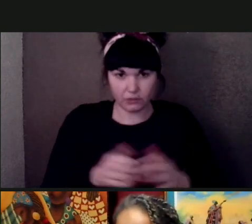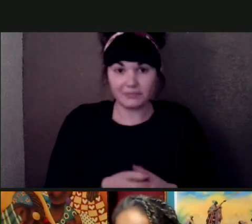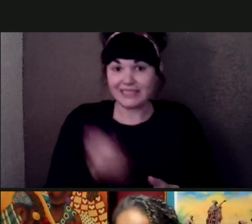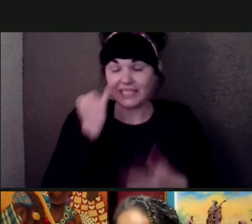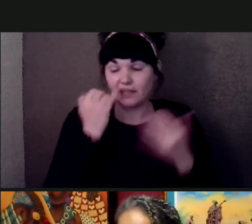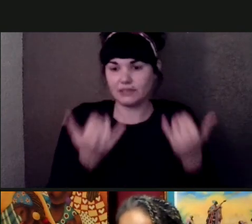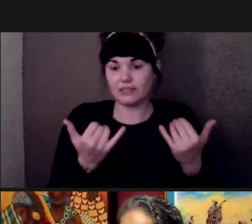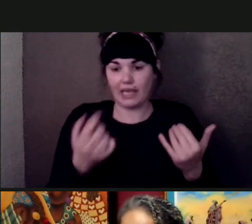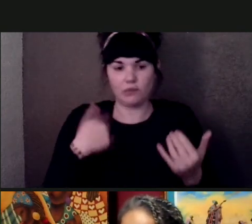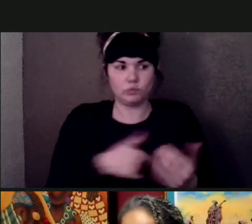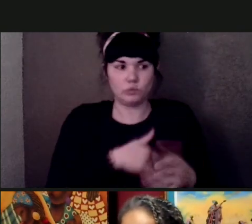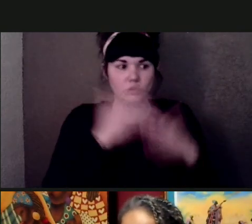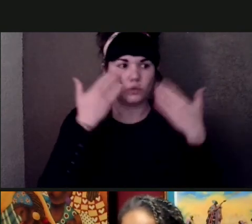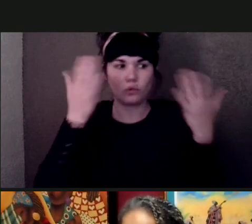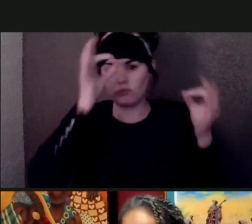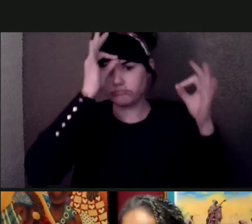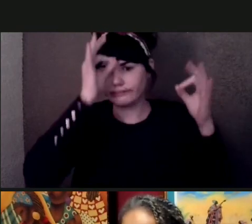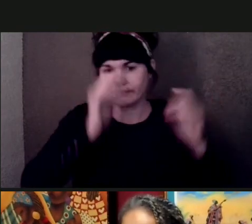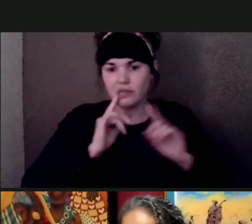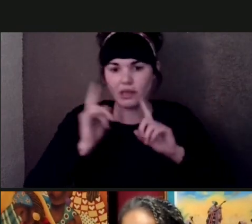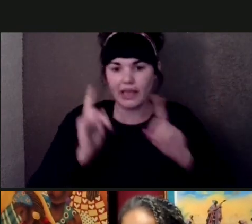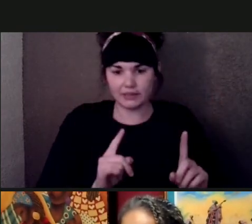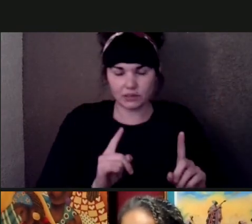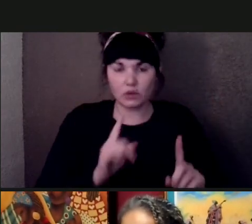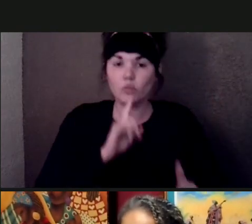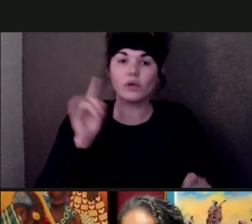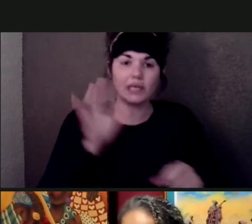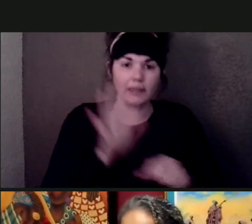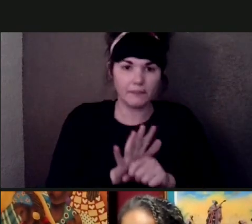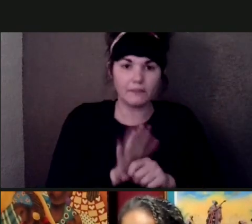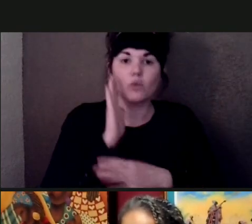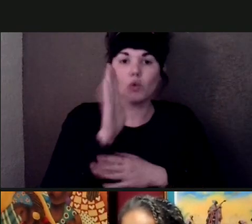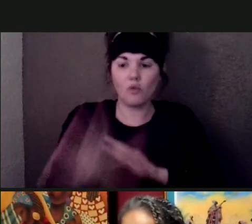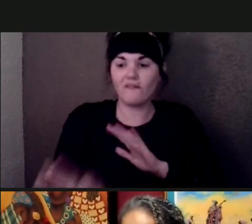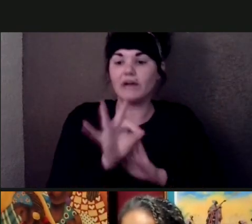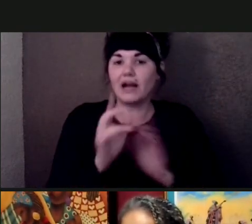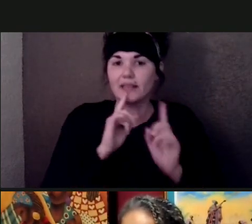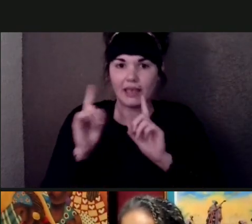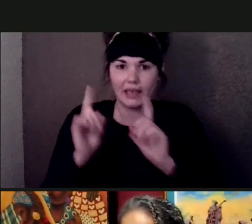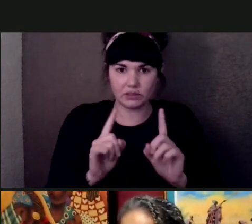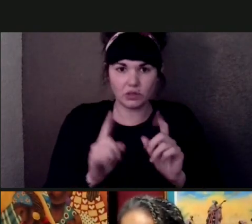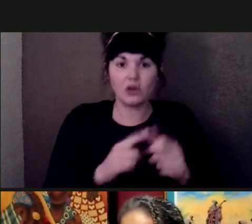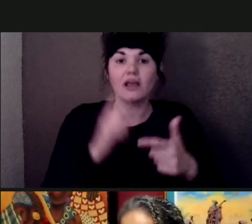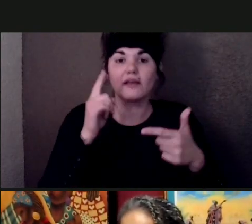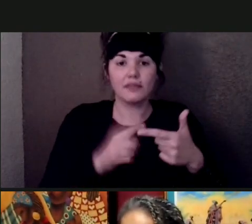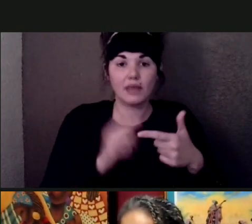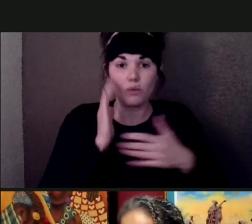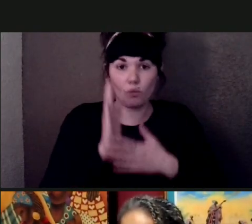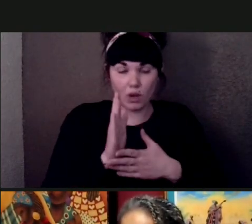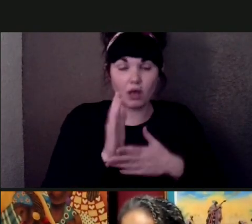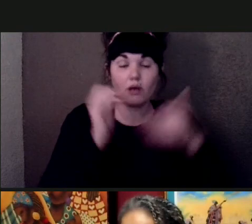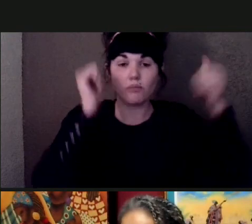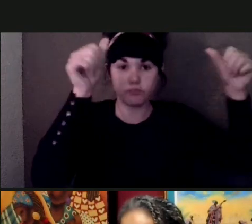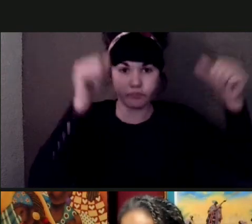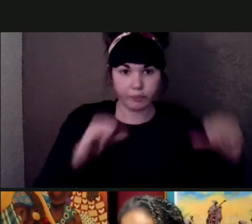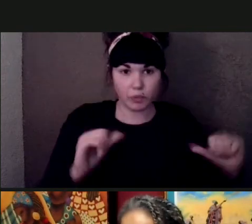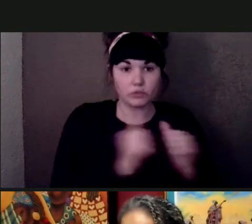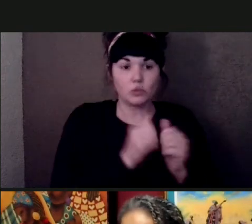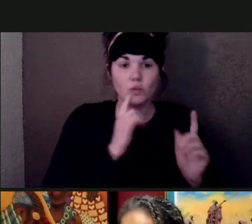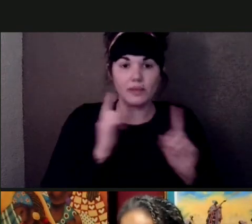committed to getting the answer to you by early next week. And all of the questions asked today will be posted with their answers